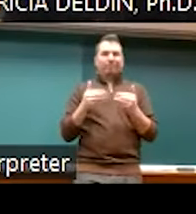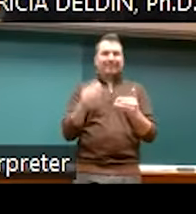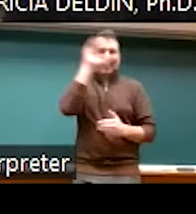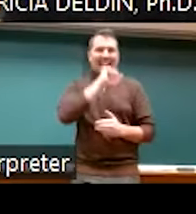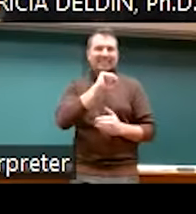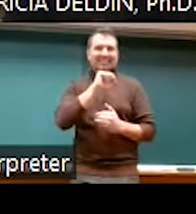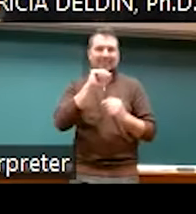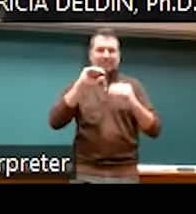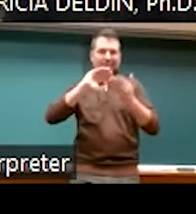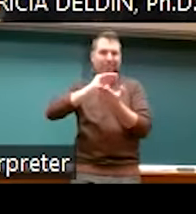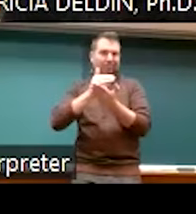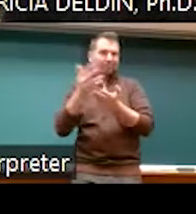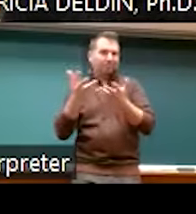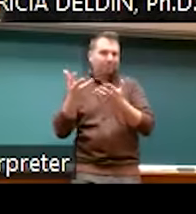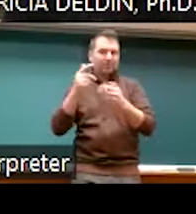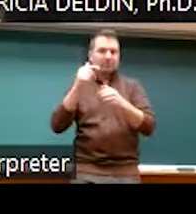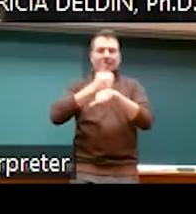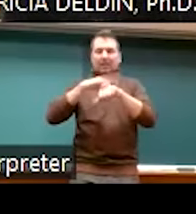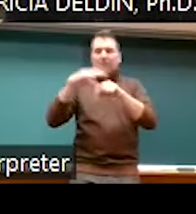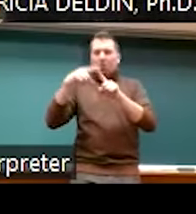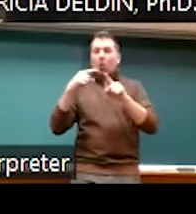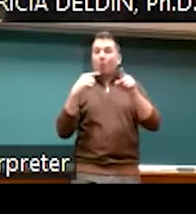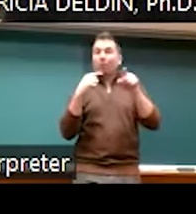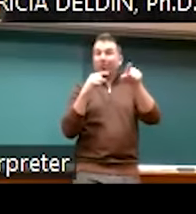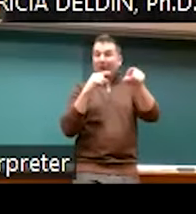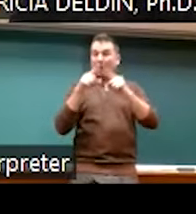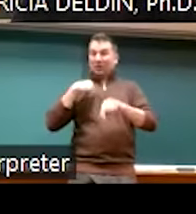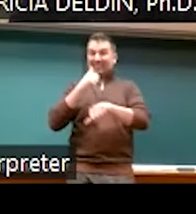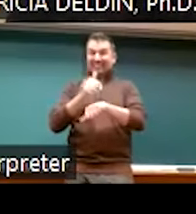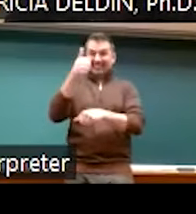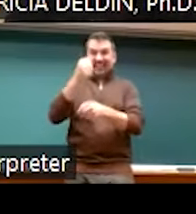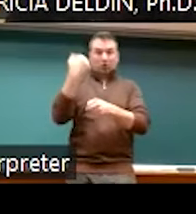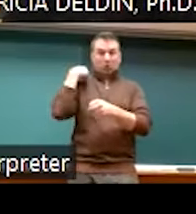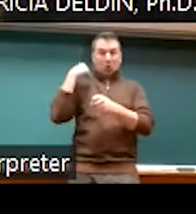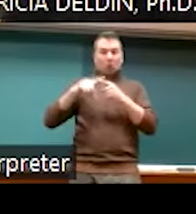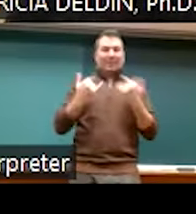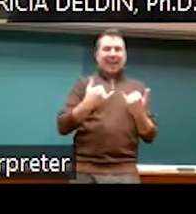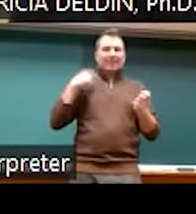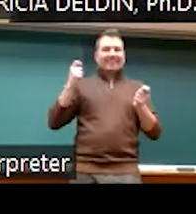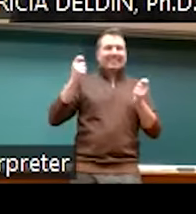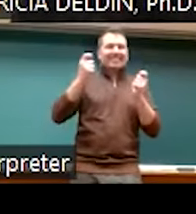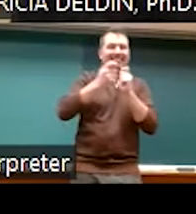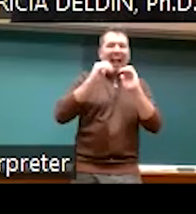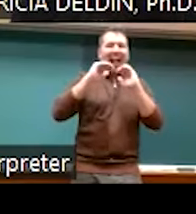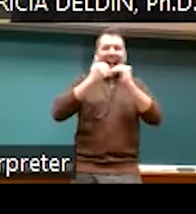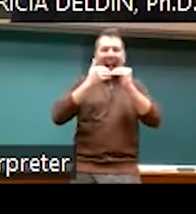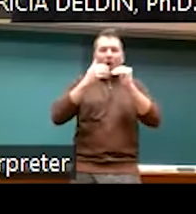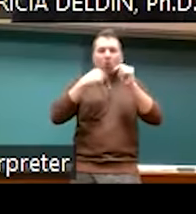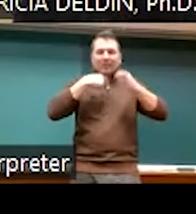And since then, we've of course looked at points and try to determine how much of each of these things people need to do to feel better.